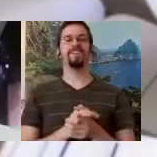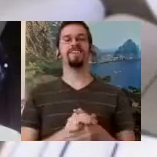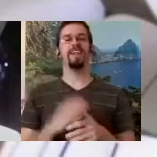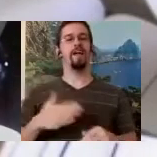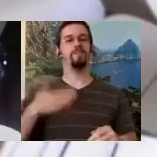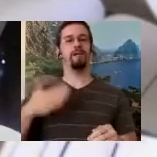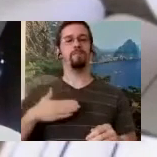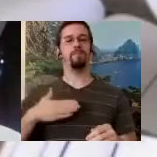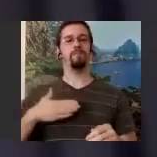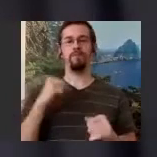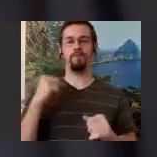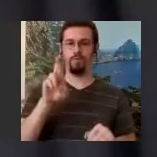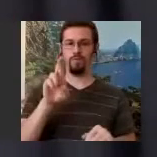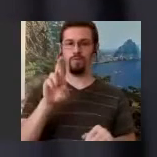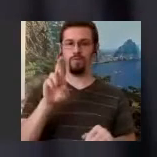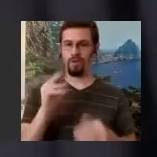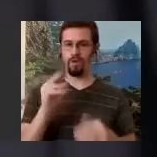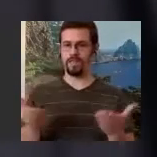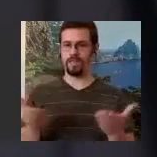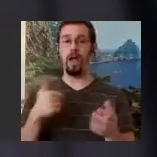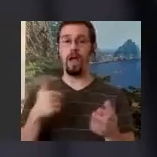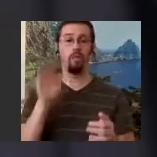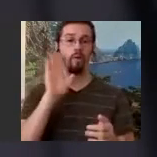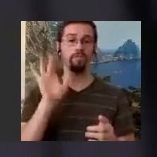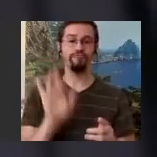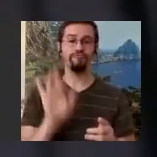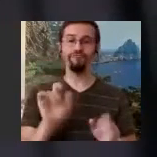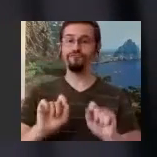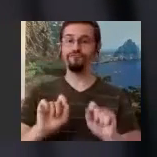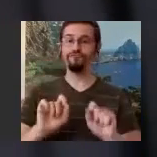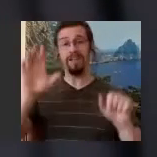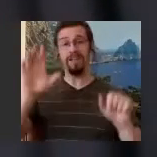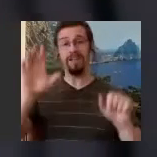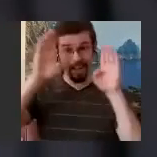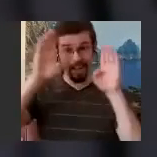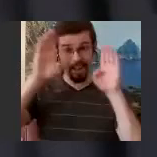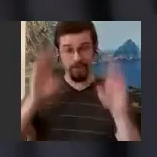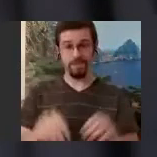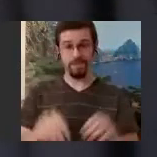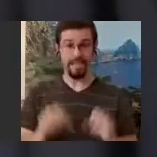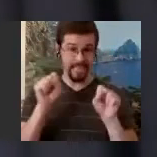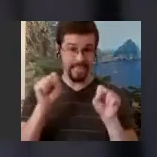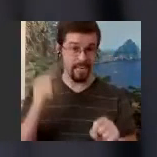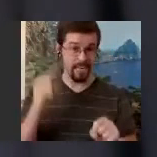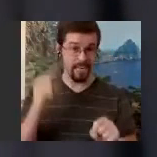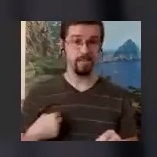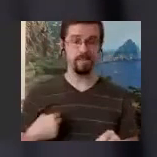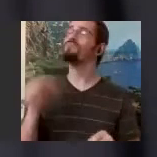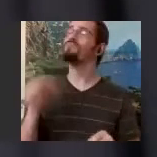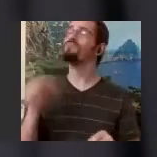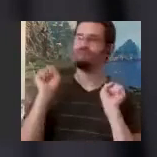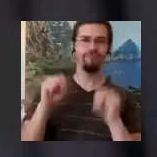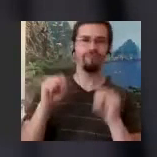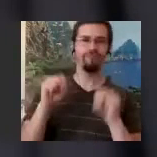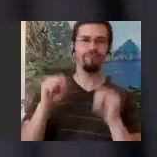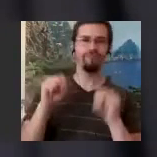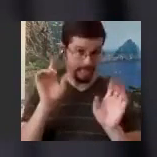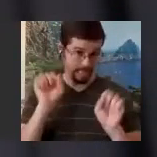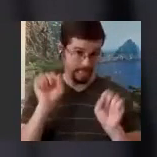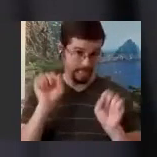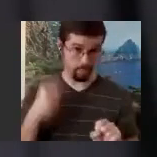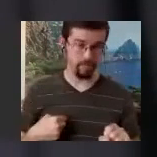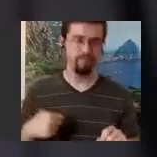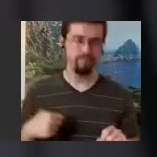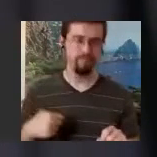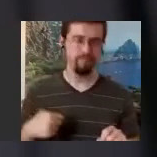Ron is here. Let me click on Ron, and here he is. There you are. Can you hear us? Yes, I can hear you just fine. Can you hear me? Yes,